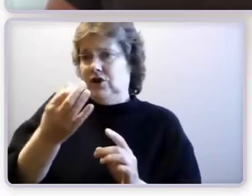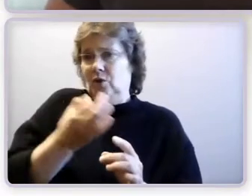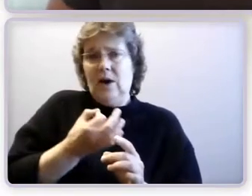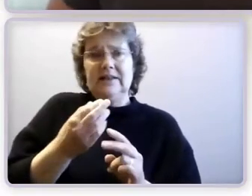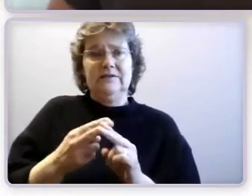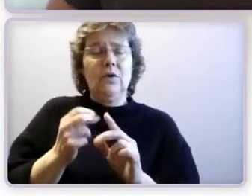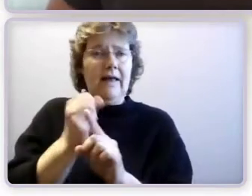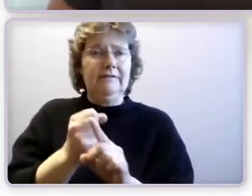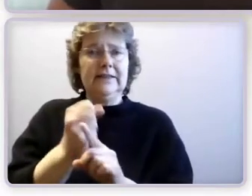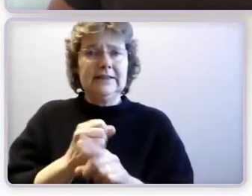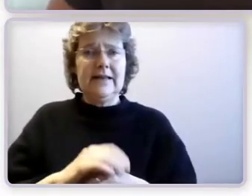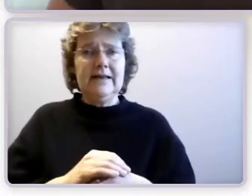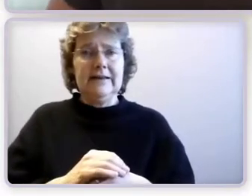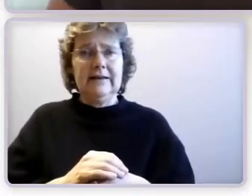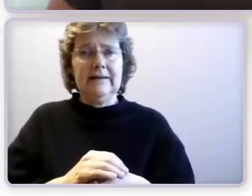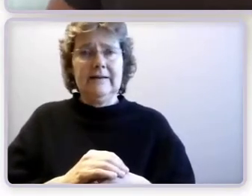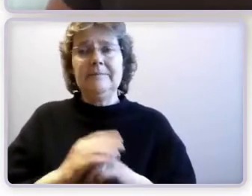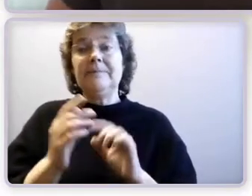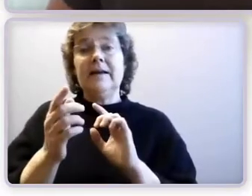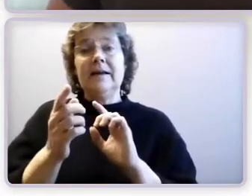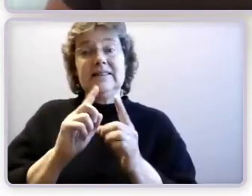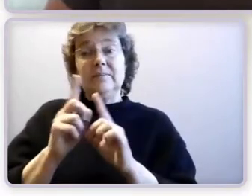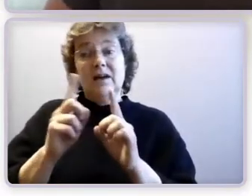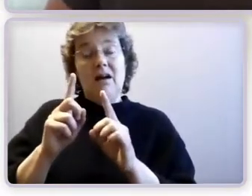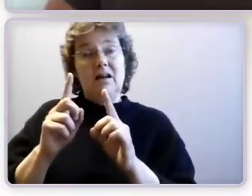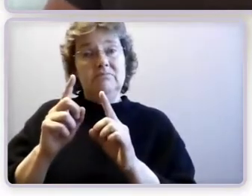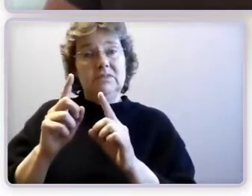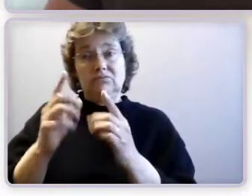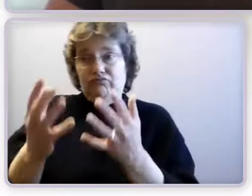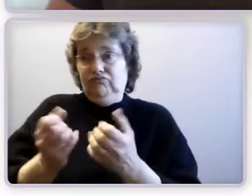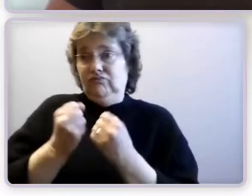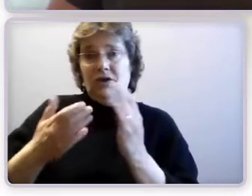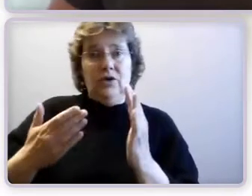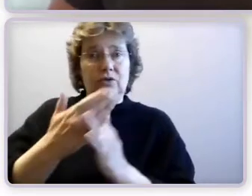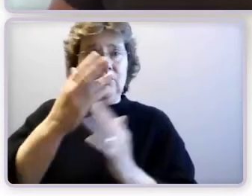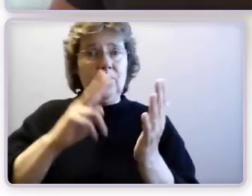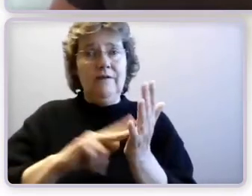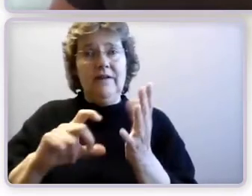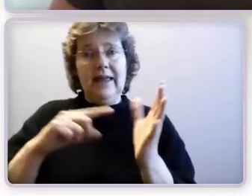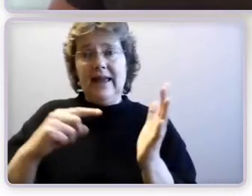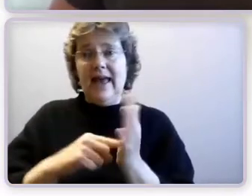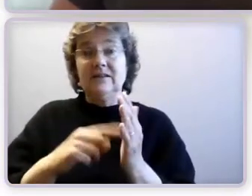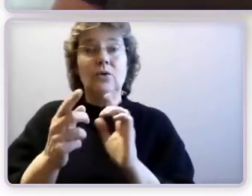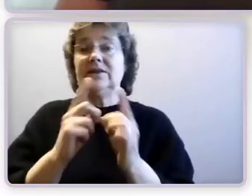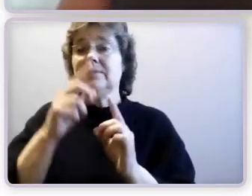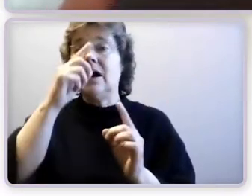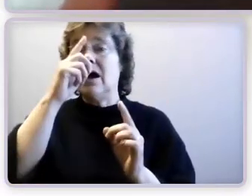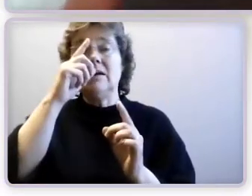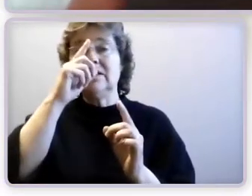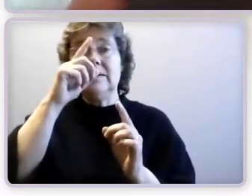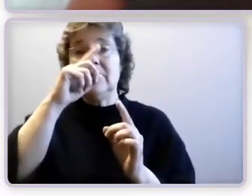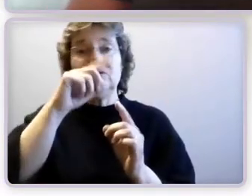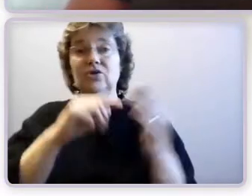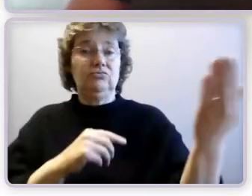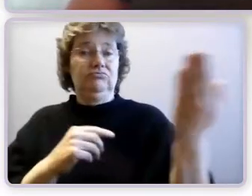put through to our office via VCAT. Sometimes they can be made directly to our office just as normal procedure as well.